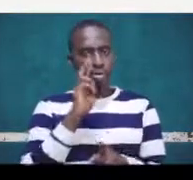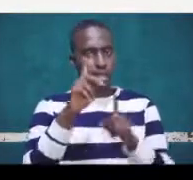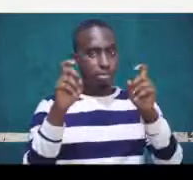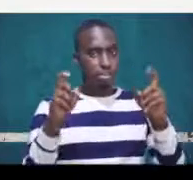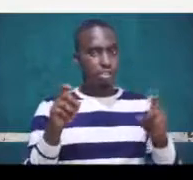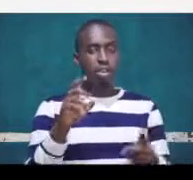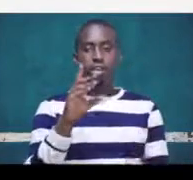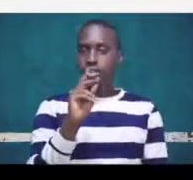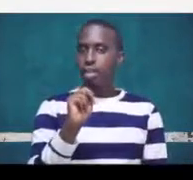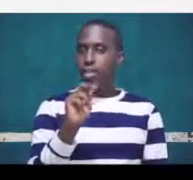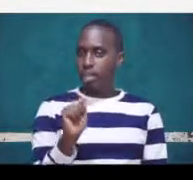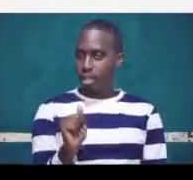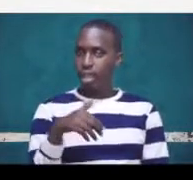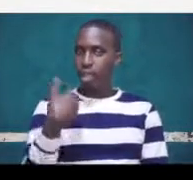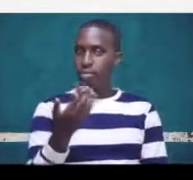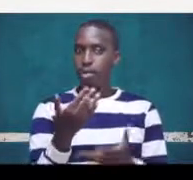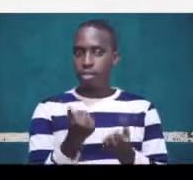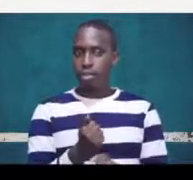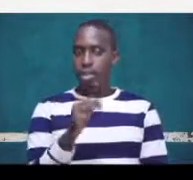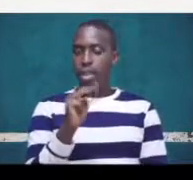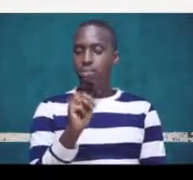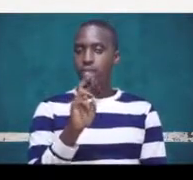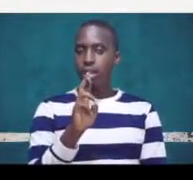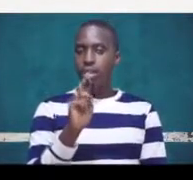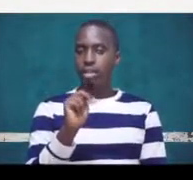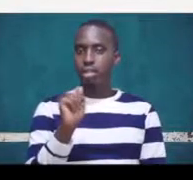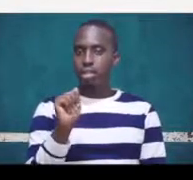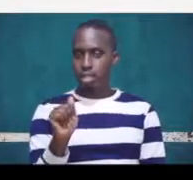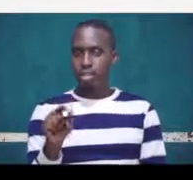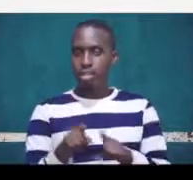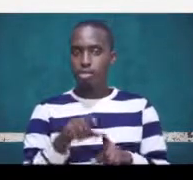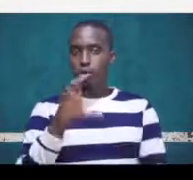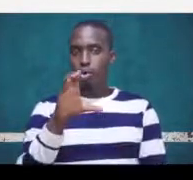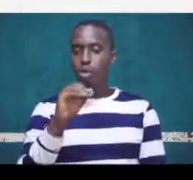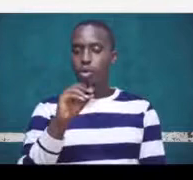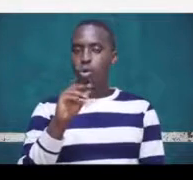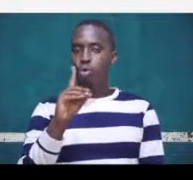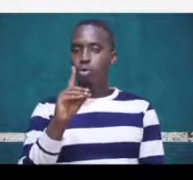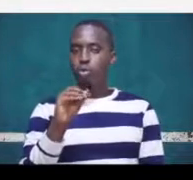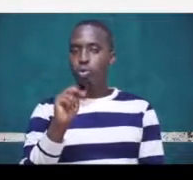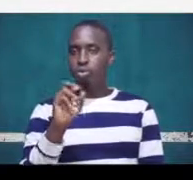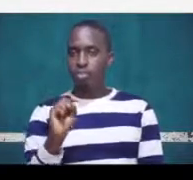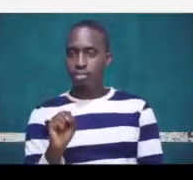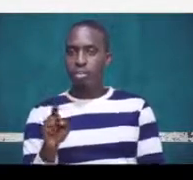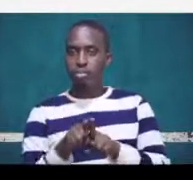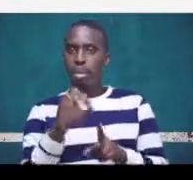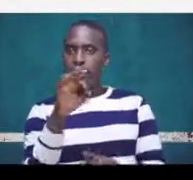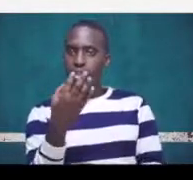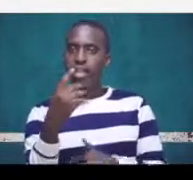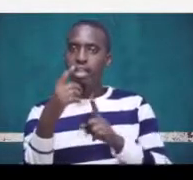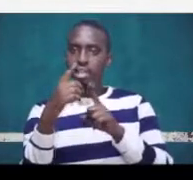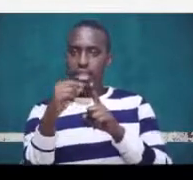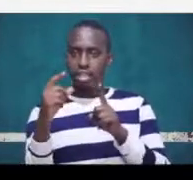DNA, and then you have the mRNA codons. They are pairs. They are triplets, 3-letter